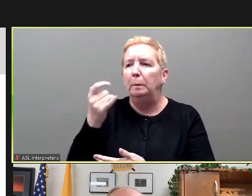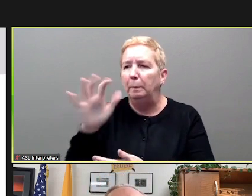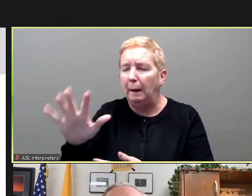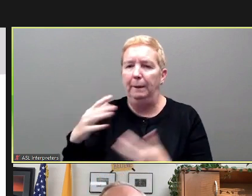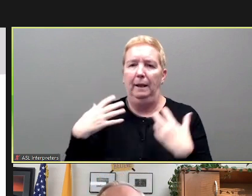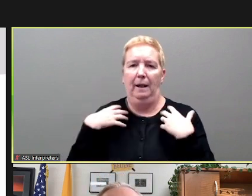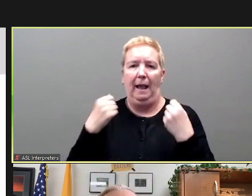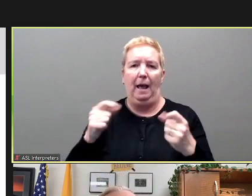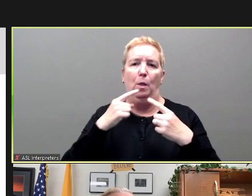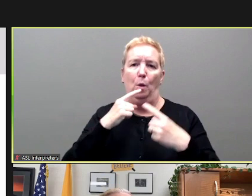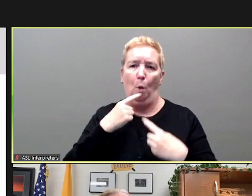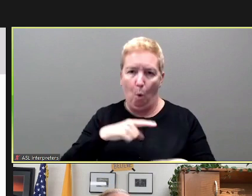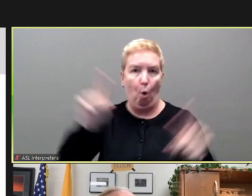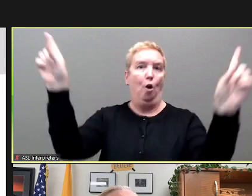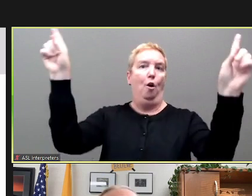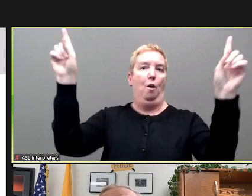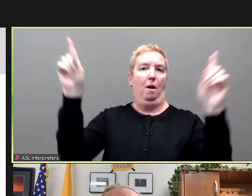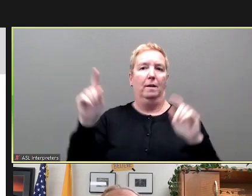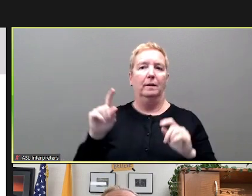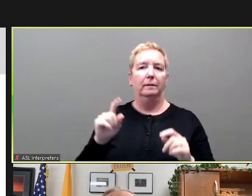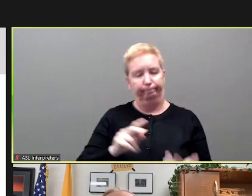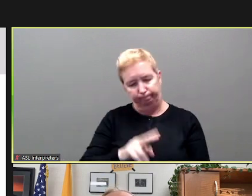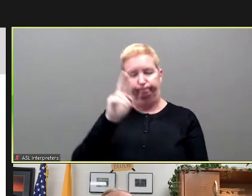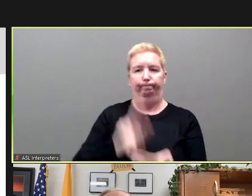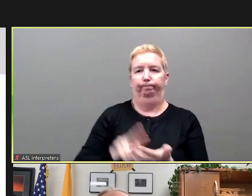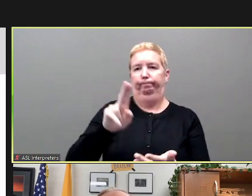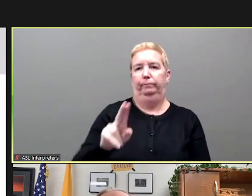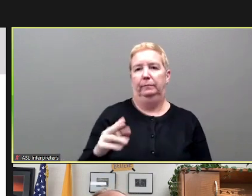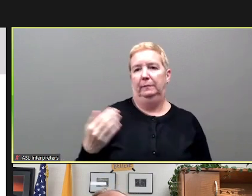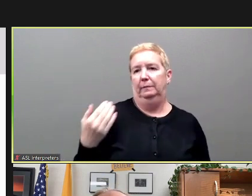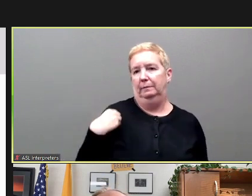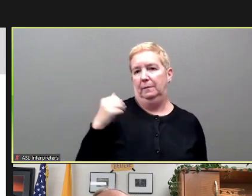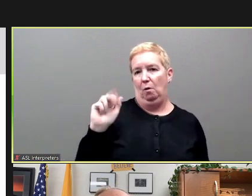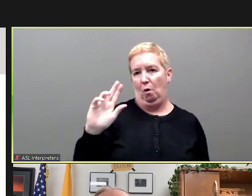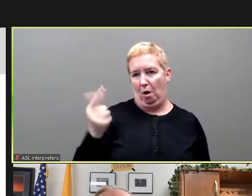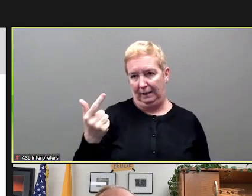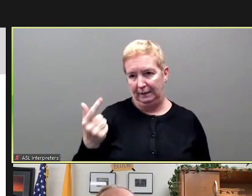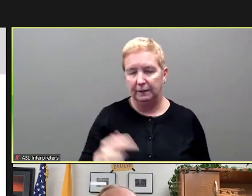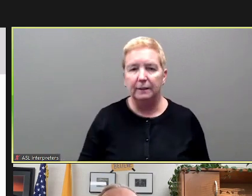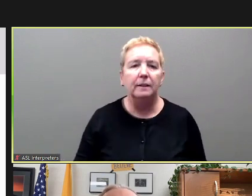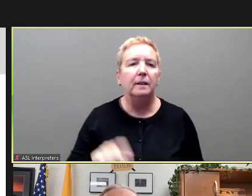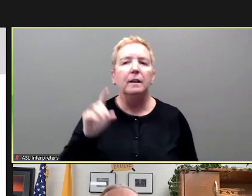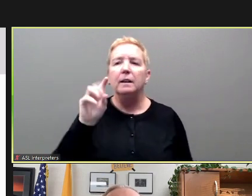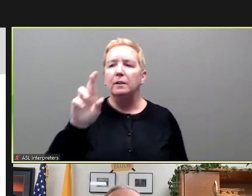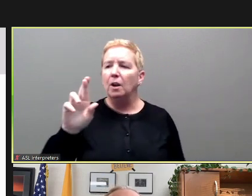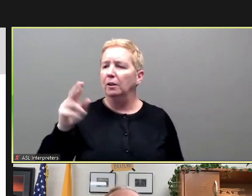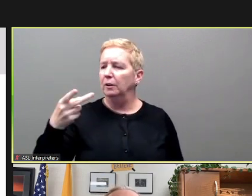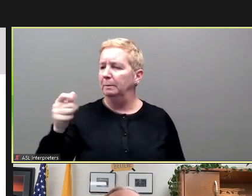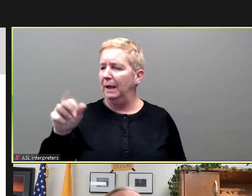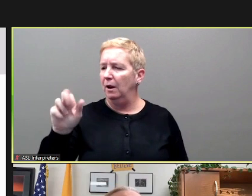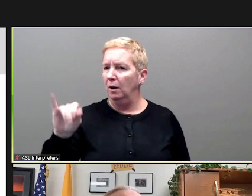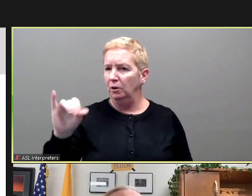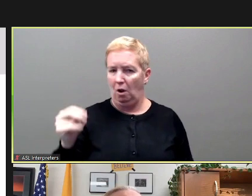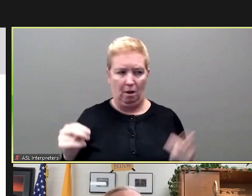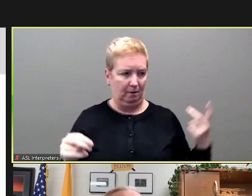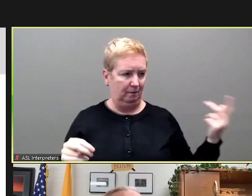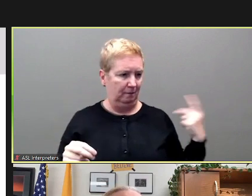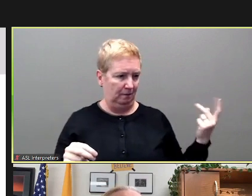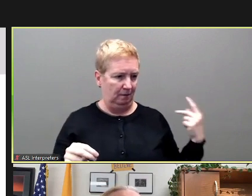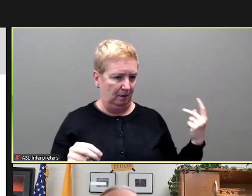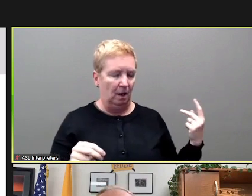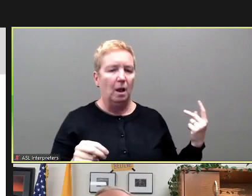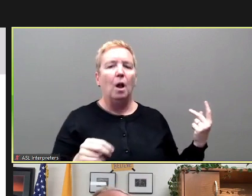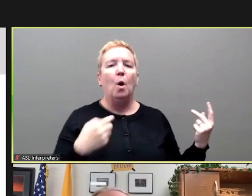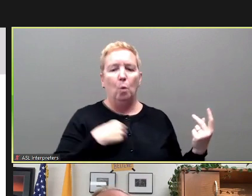August. And Dr. Perron and I had the incredible honor of spending an hour with